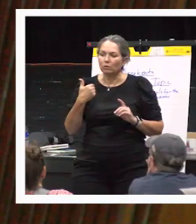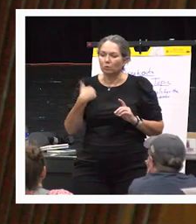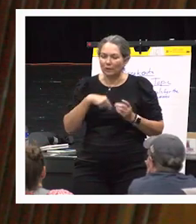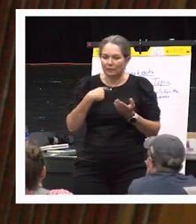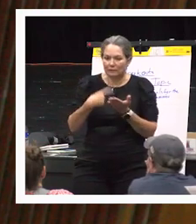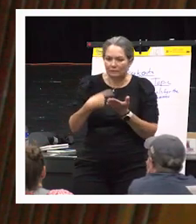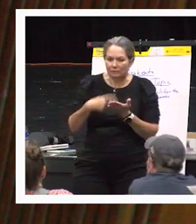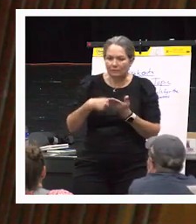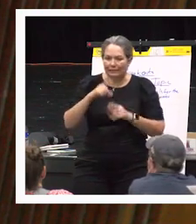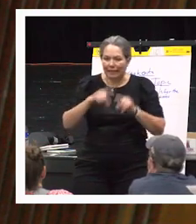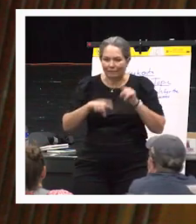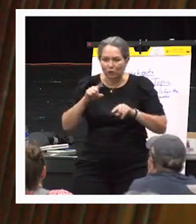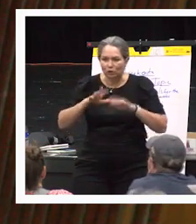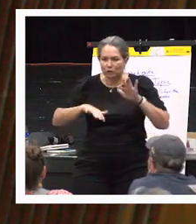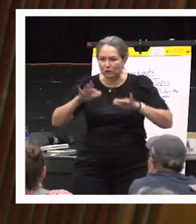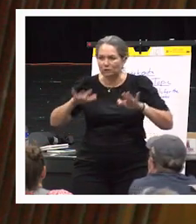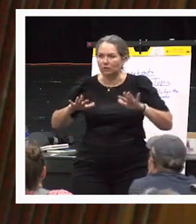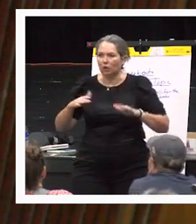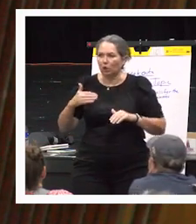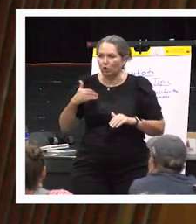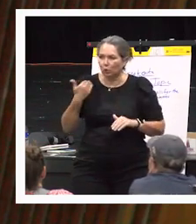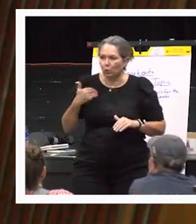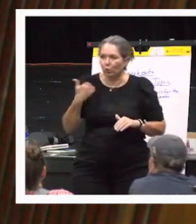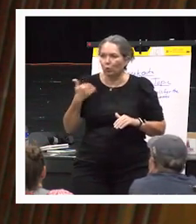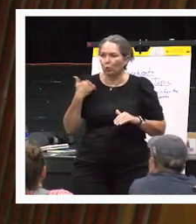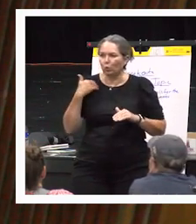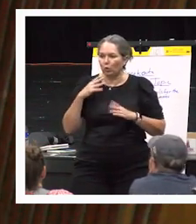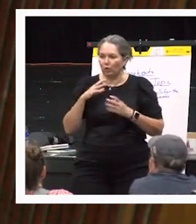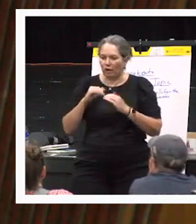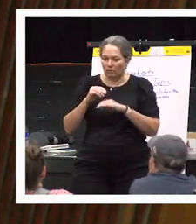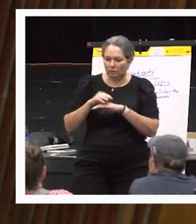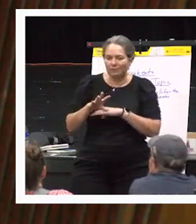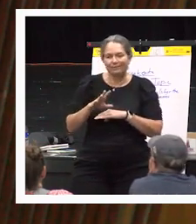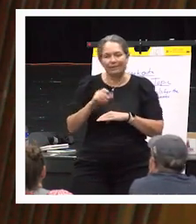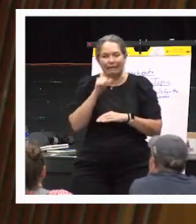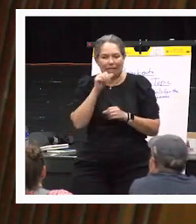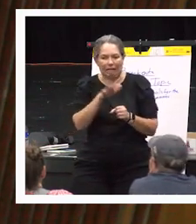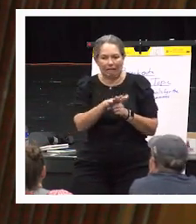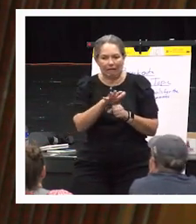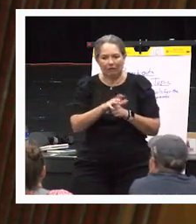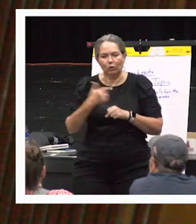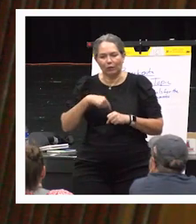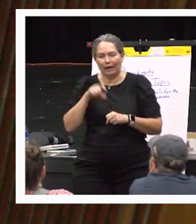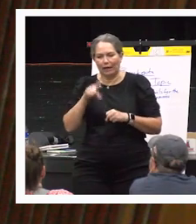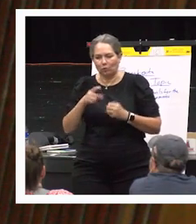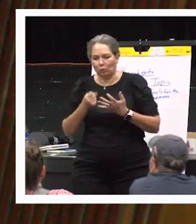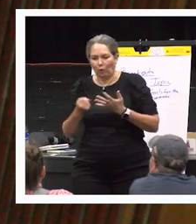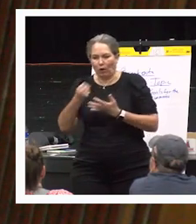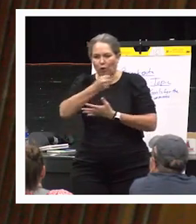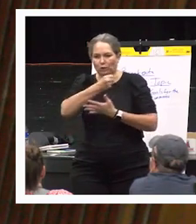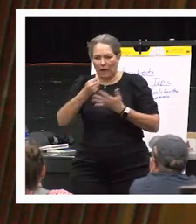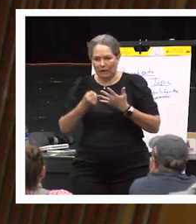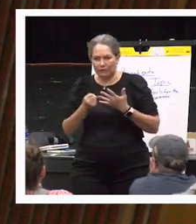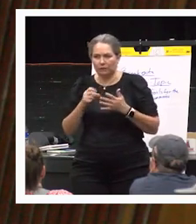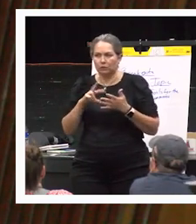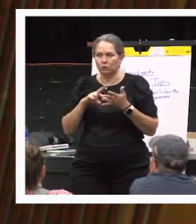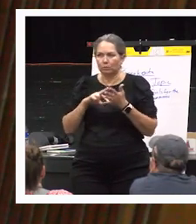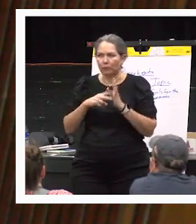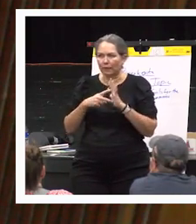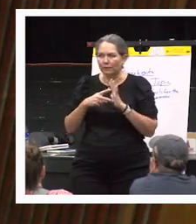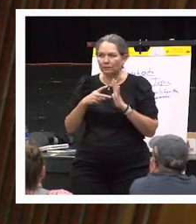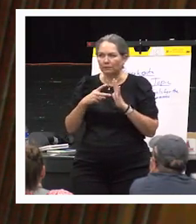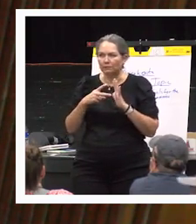diversity seat and for a youth seat, that's not really enough, and we need to prioritize and to make sure that